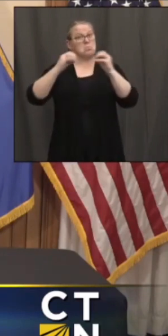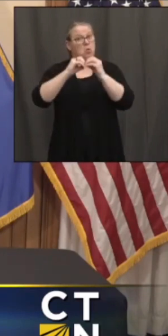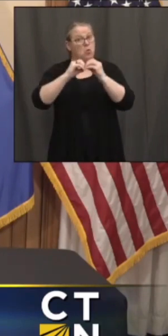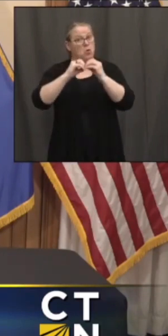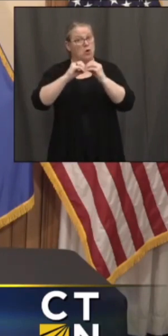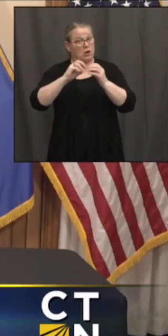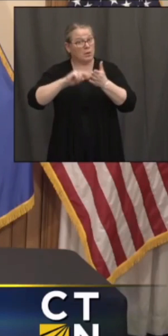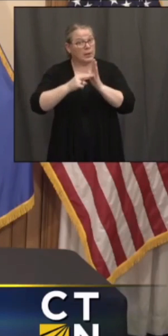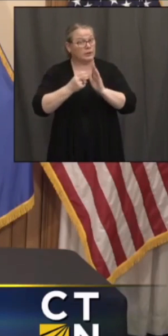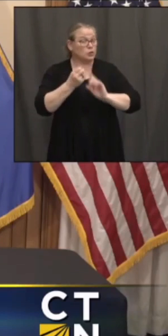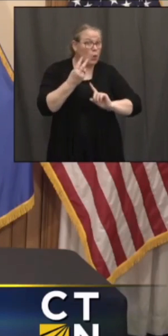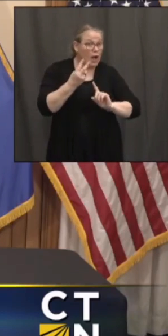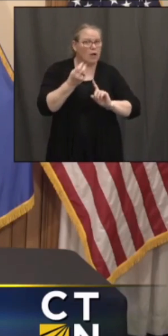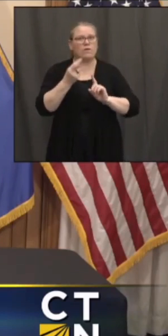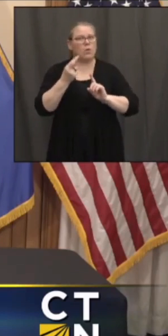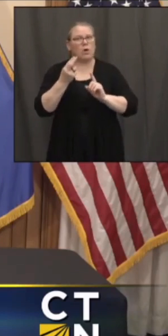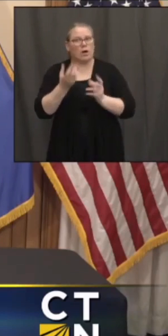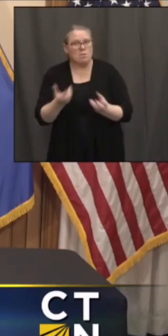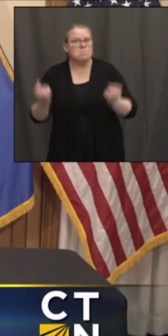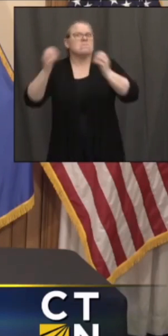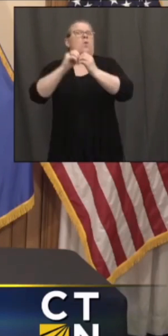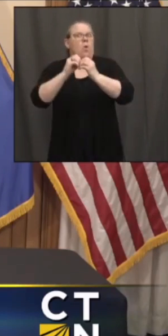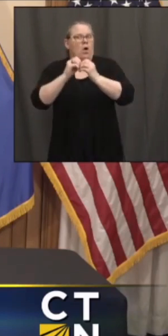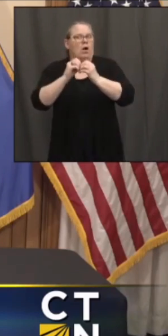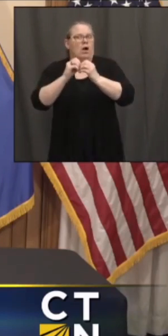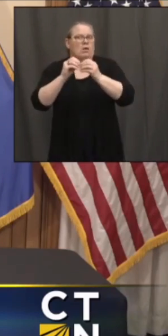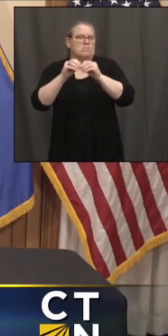be 12, or does that mean there might be 800? Like